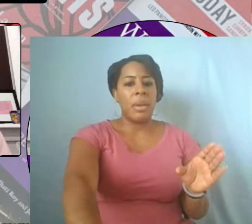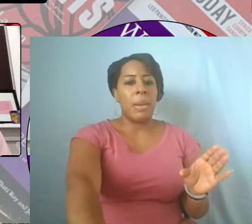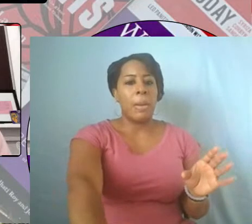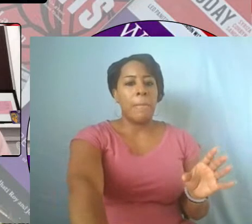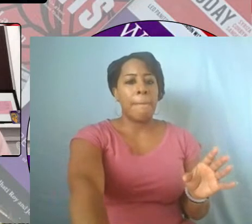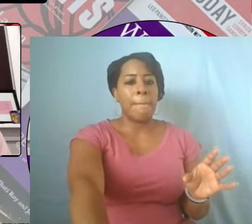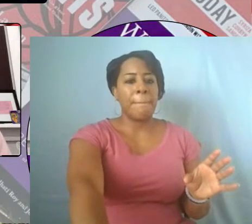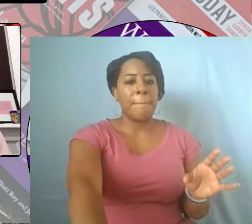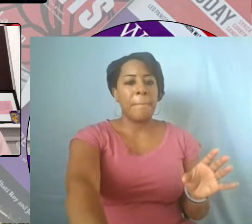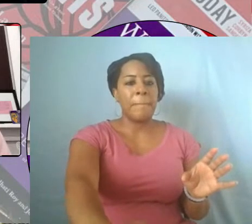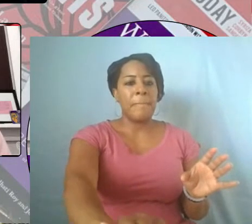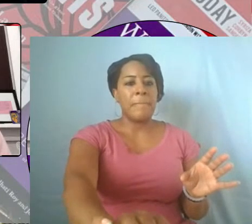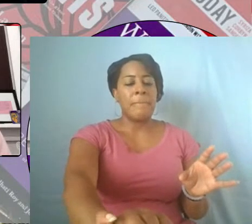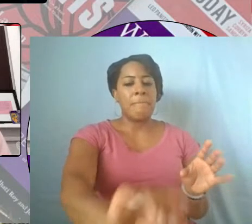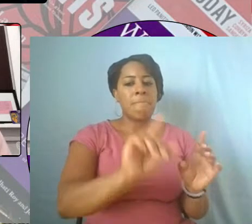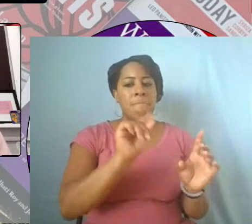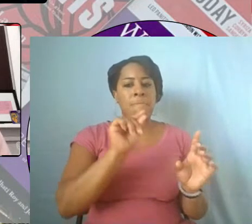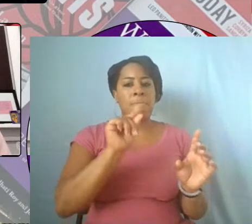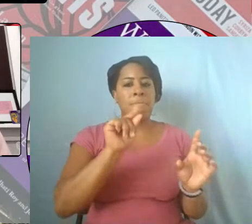I want